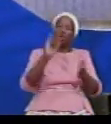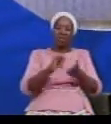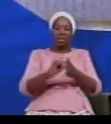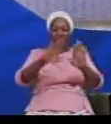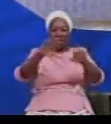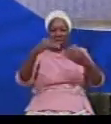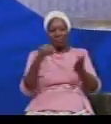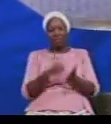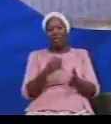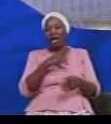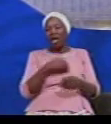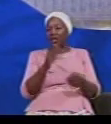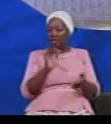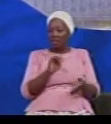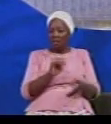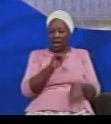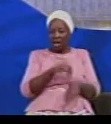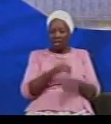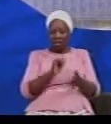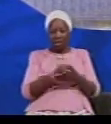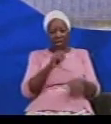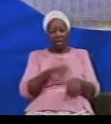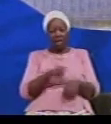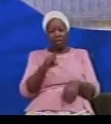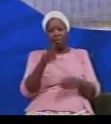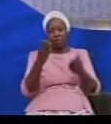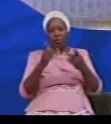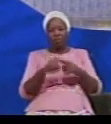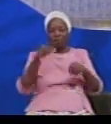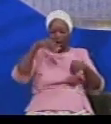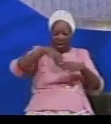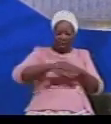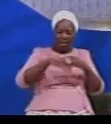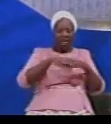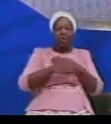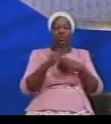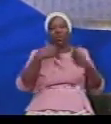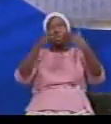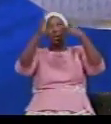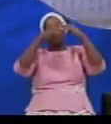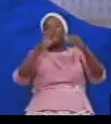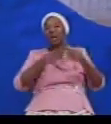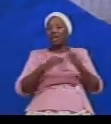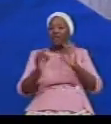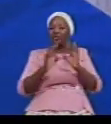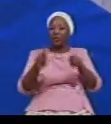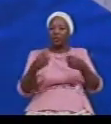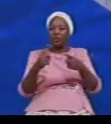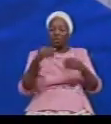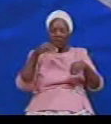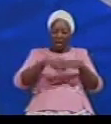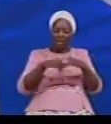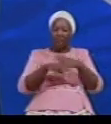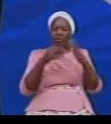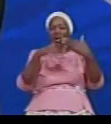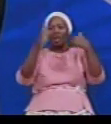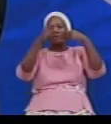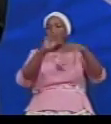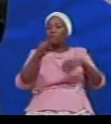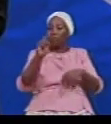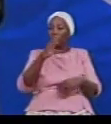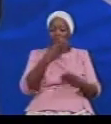it. And that time you want to enter into heaven. If you're going to enter into heaven, you must have been feeding